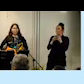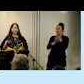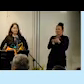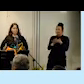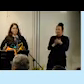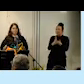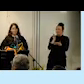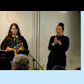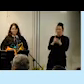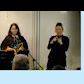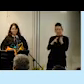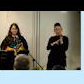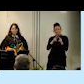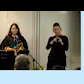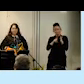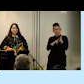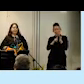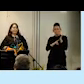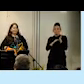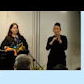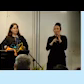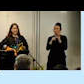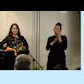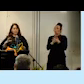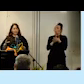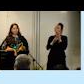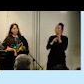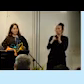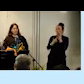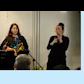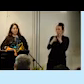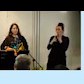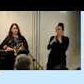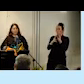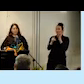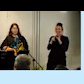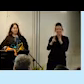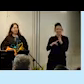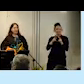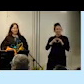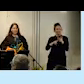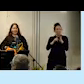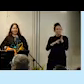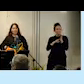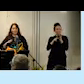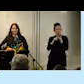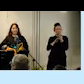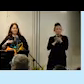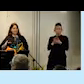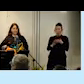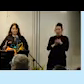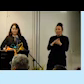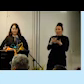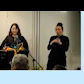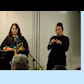brain, or neuroinflammation. So this is very important to track progression of the disease and also monitor